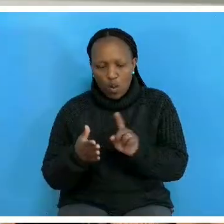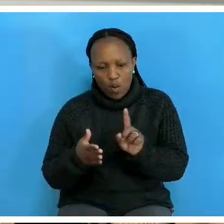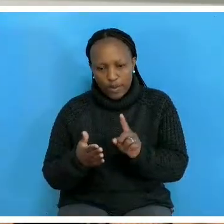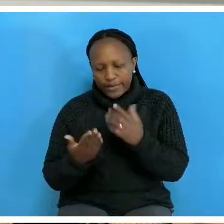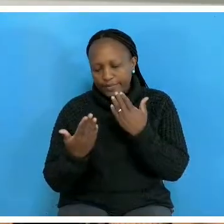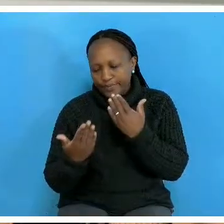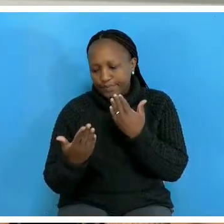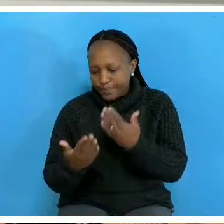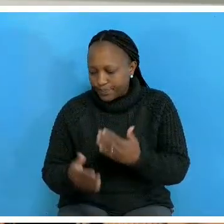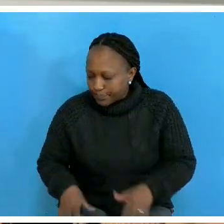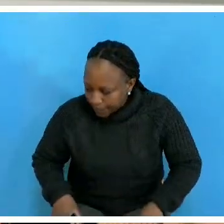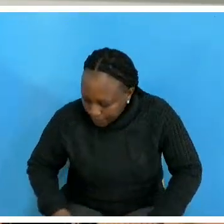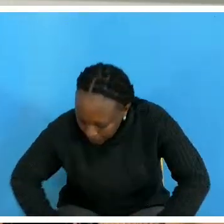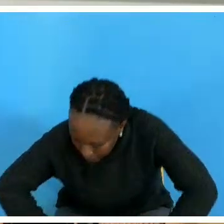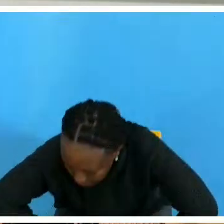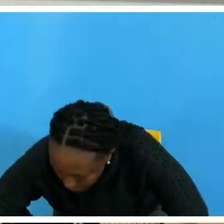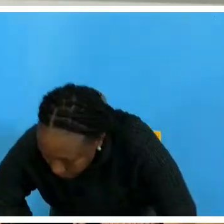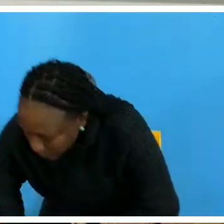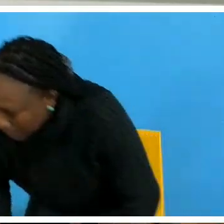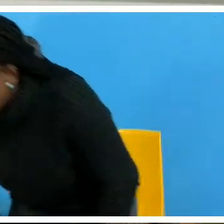Chair.